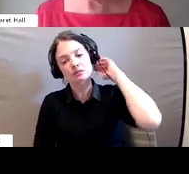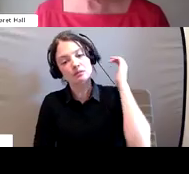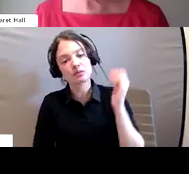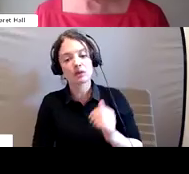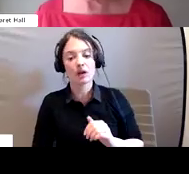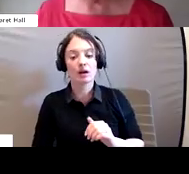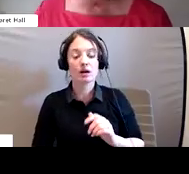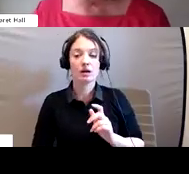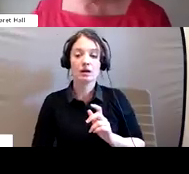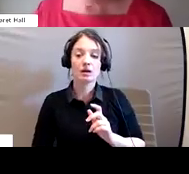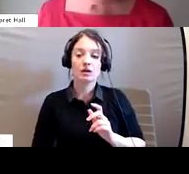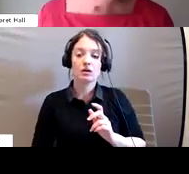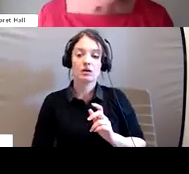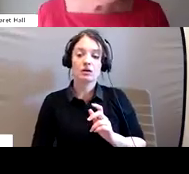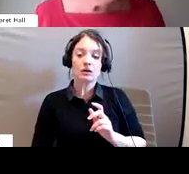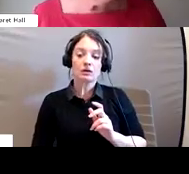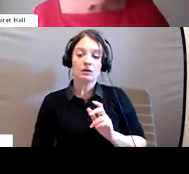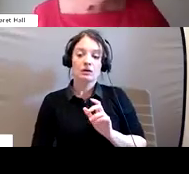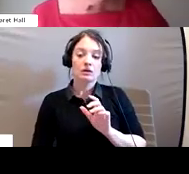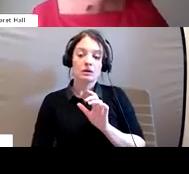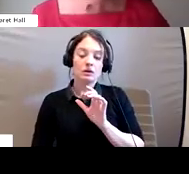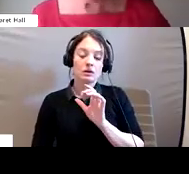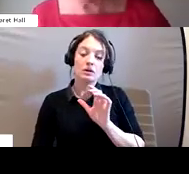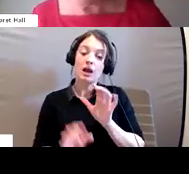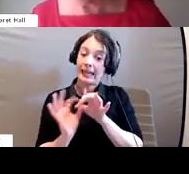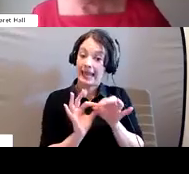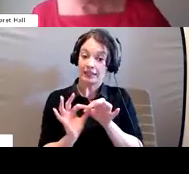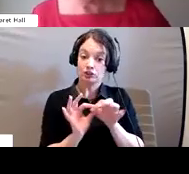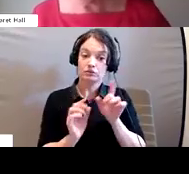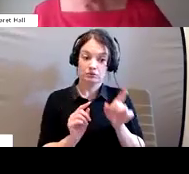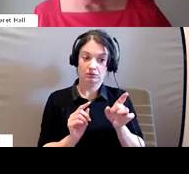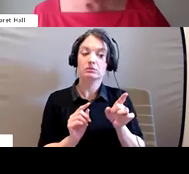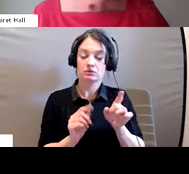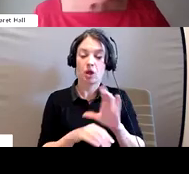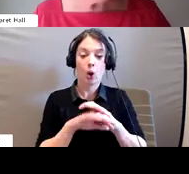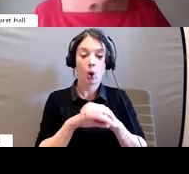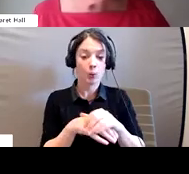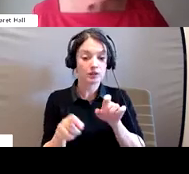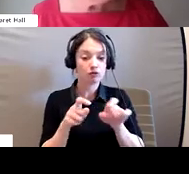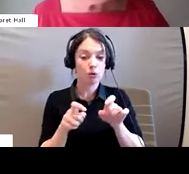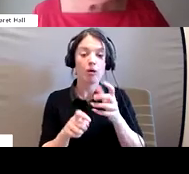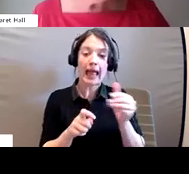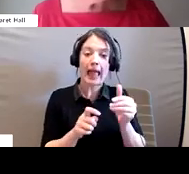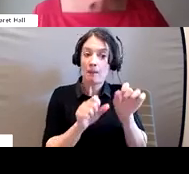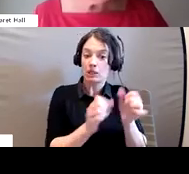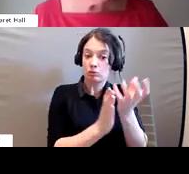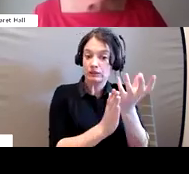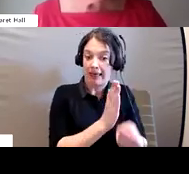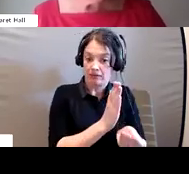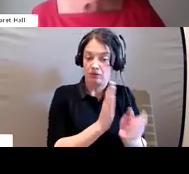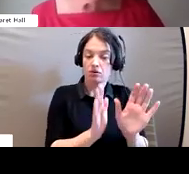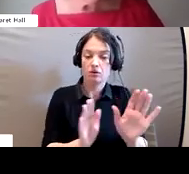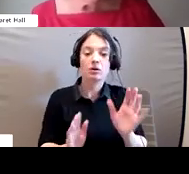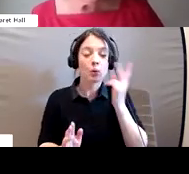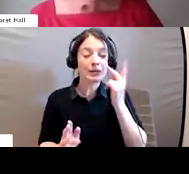absence of a clear connection between coercive control and lethality, in this family context, the